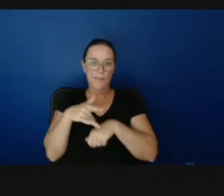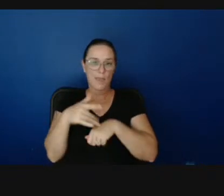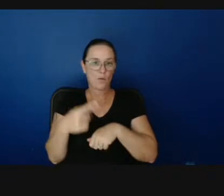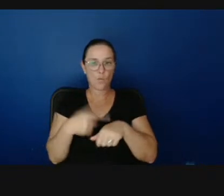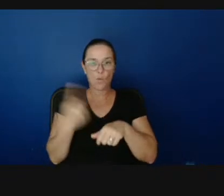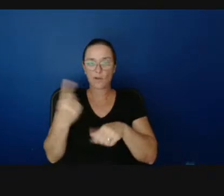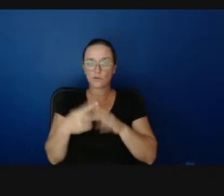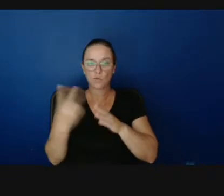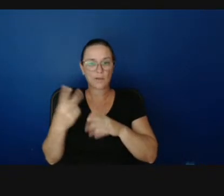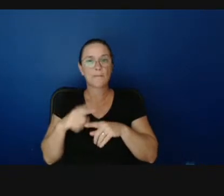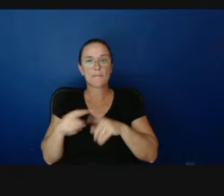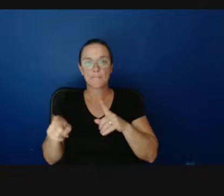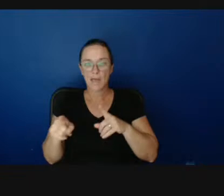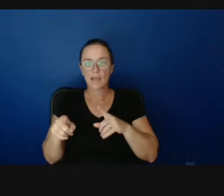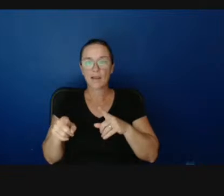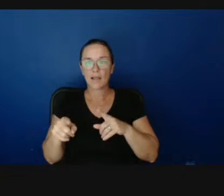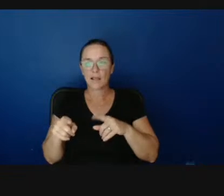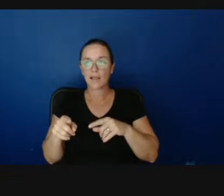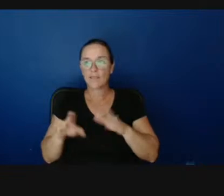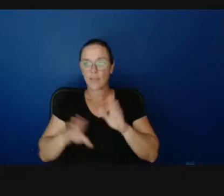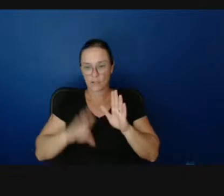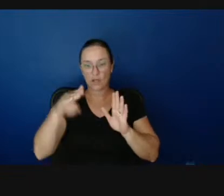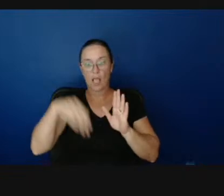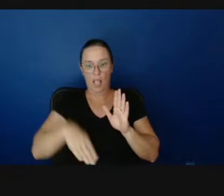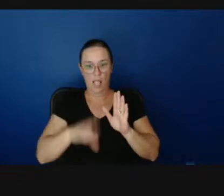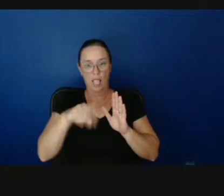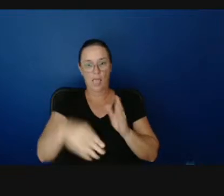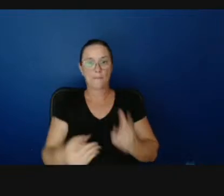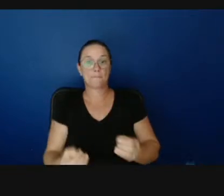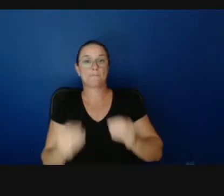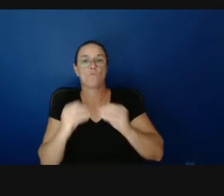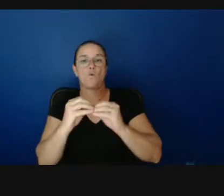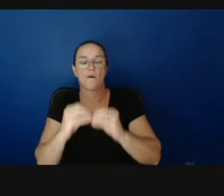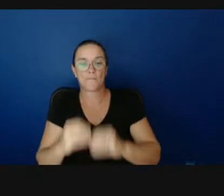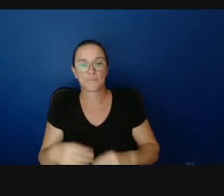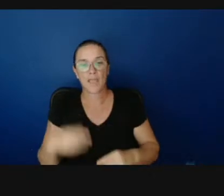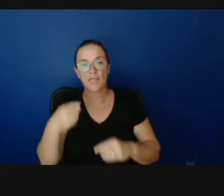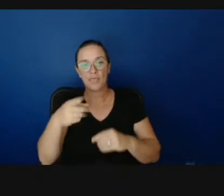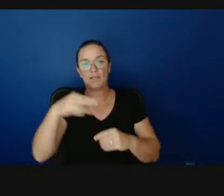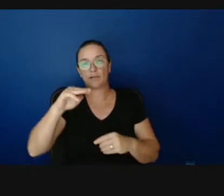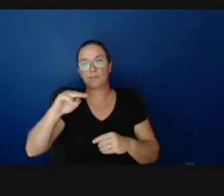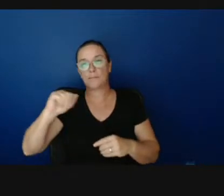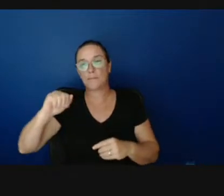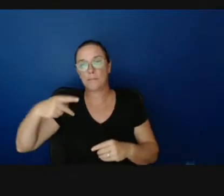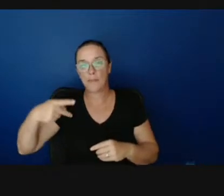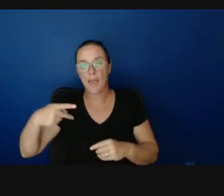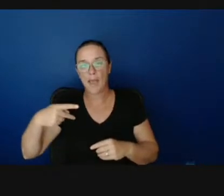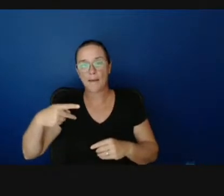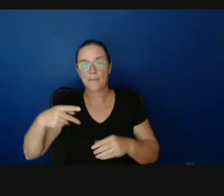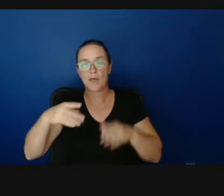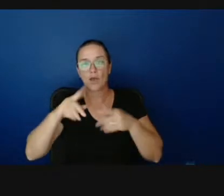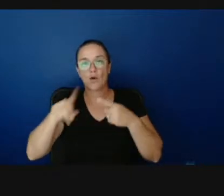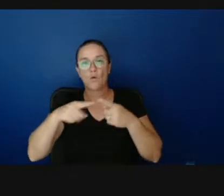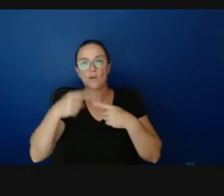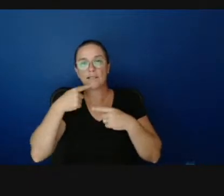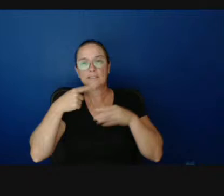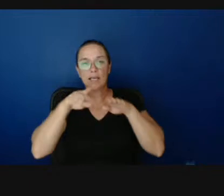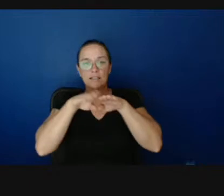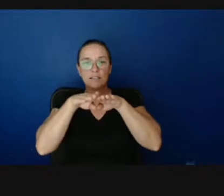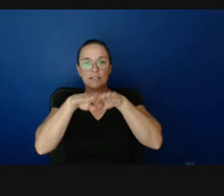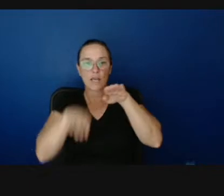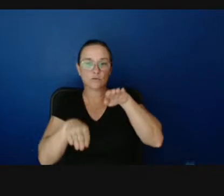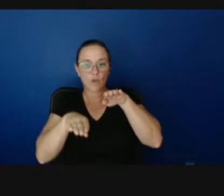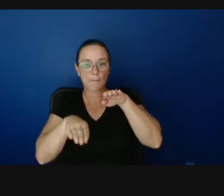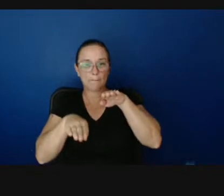but there is a surprising amount of topography, and even on that. So in this map, the area labeled the down drop block, it looks pretty